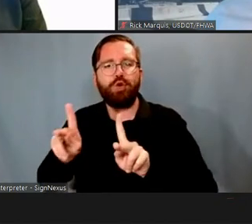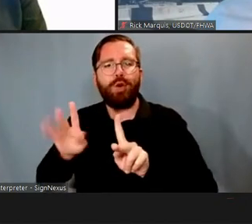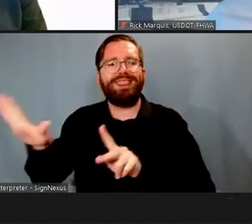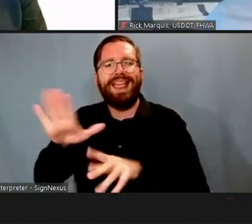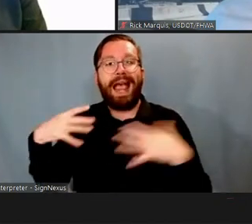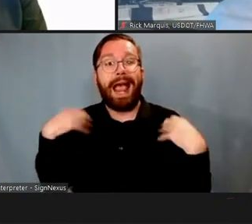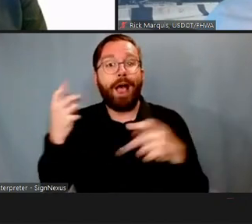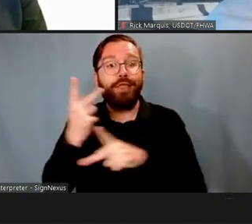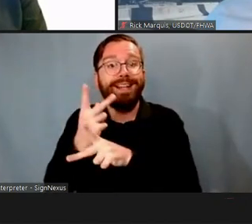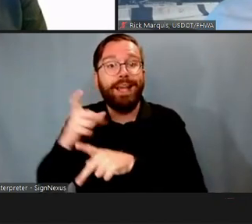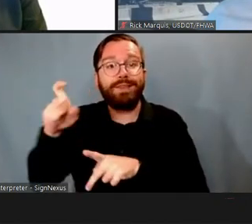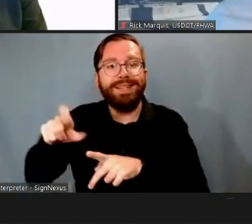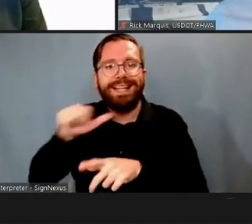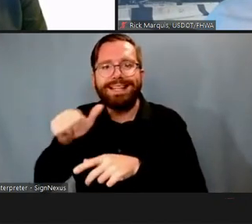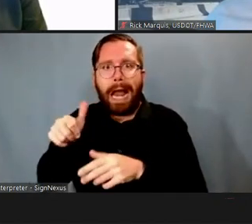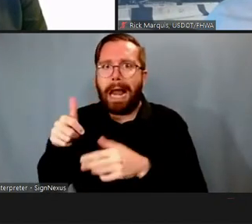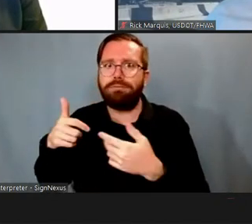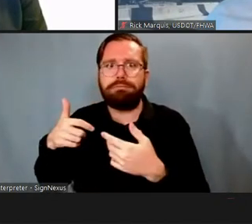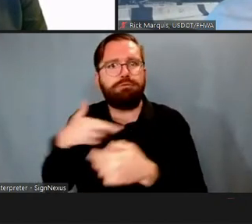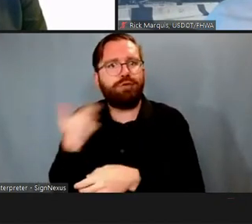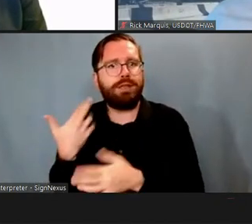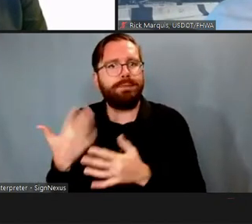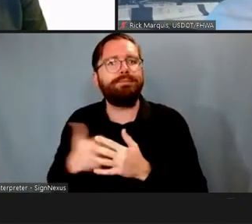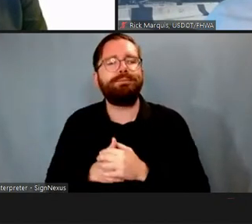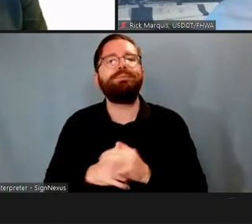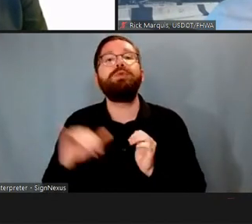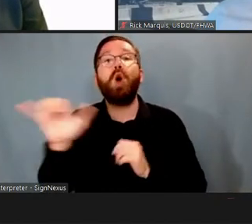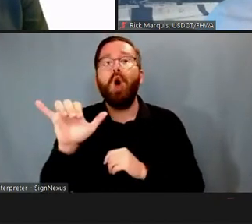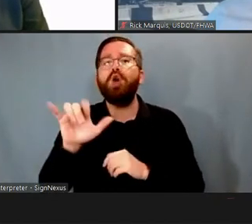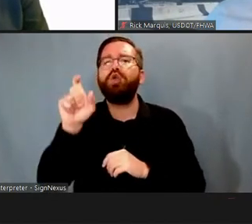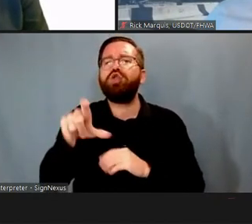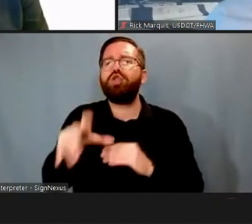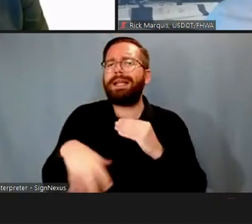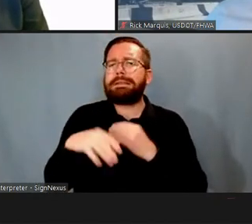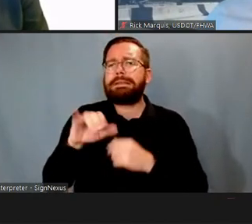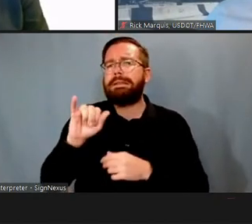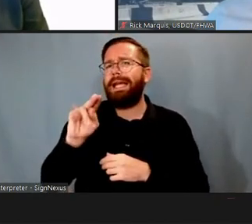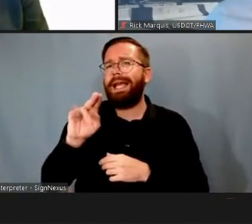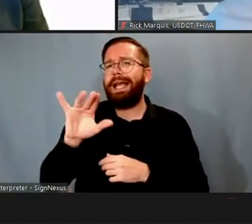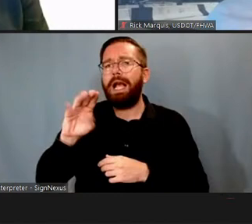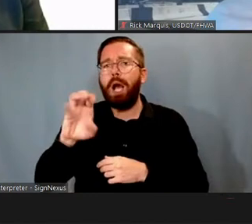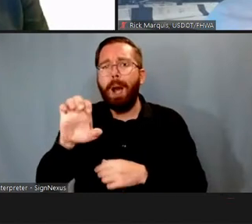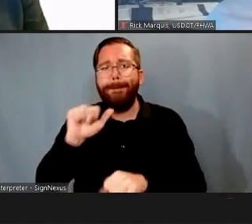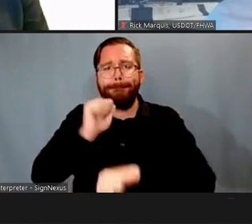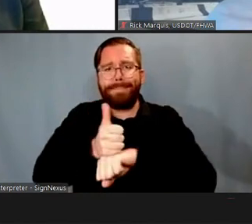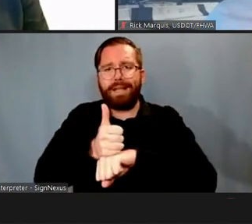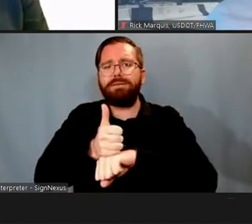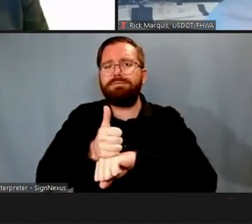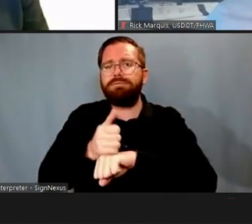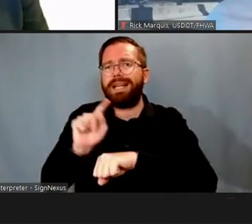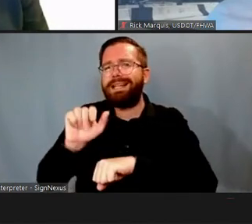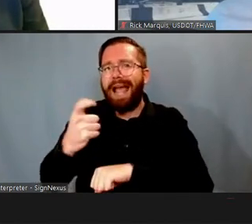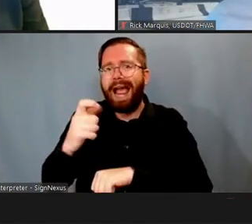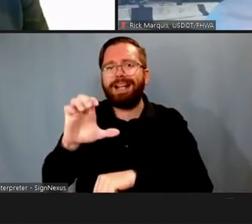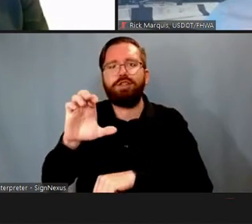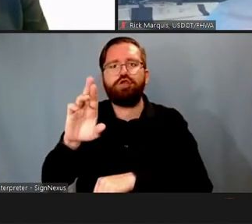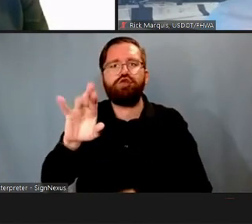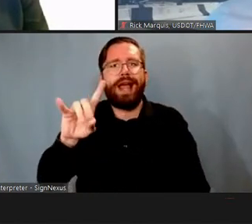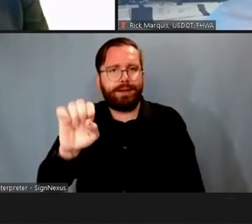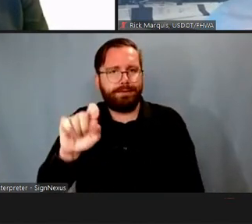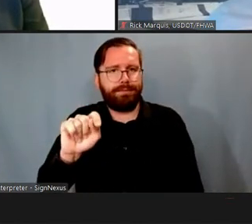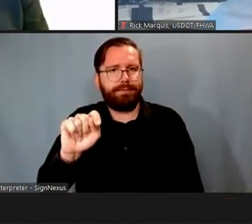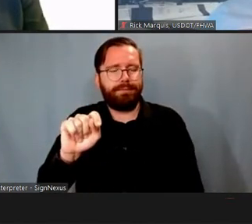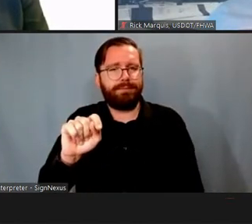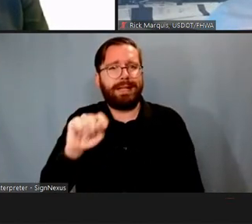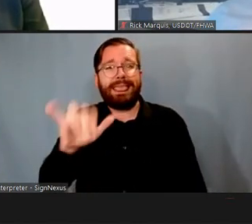should also be a sliding scale for income based tax credits rather than a store cut off that would hurt those making just over the sixty thousand dollar